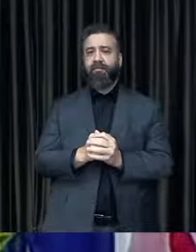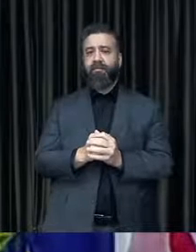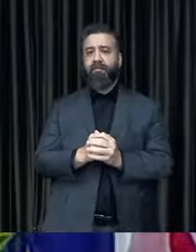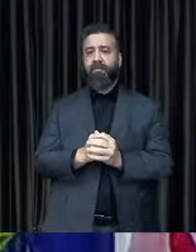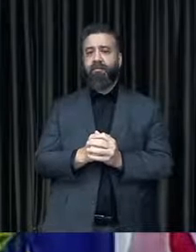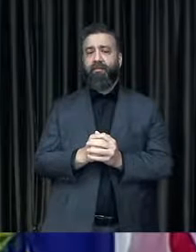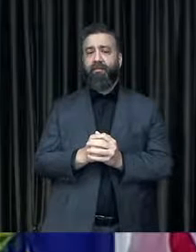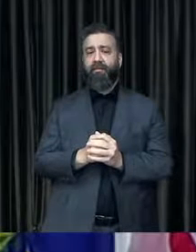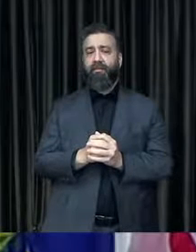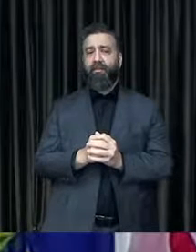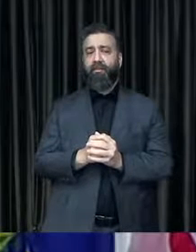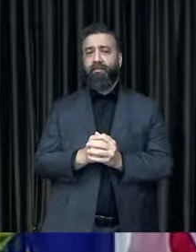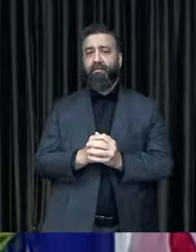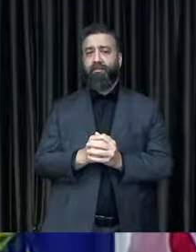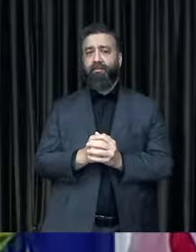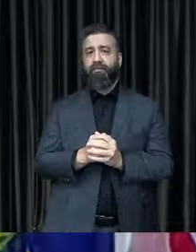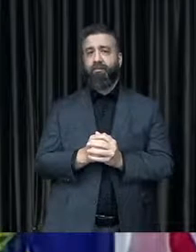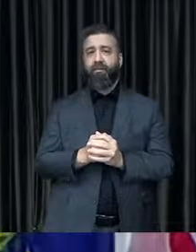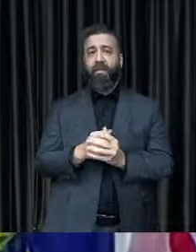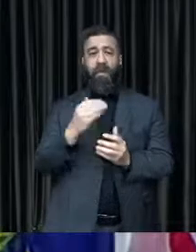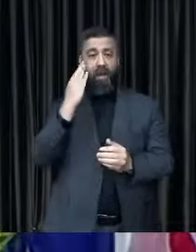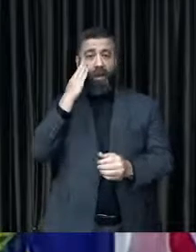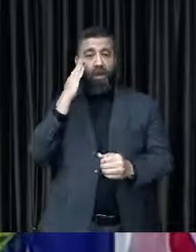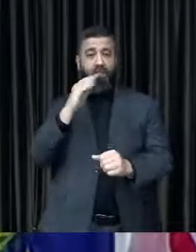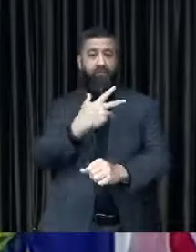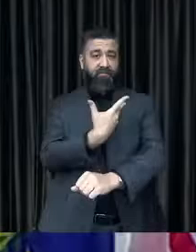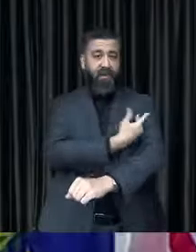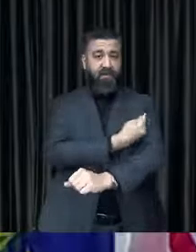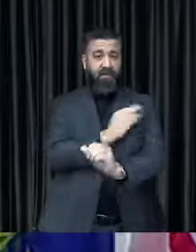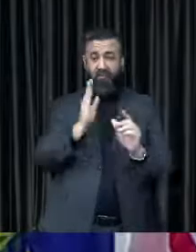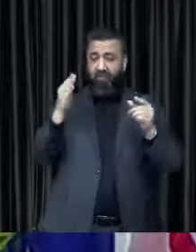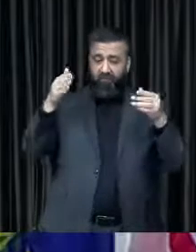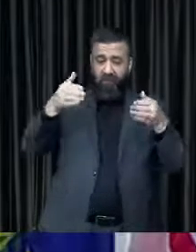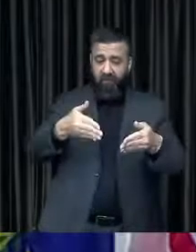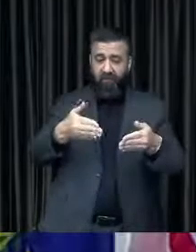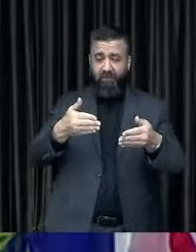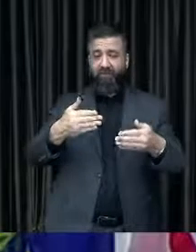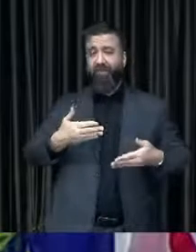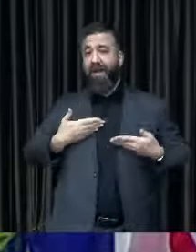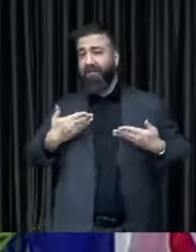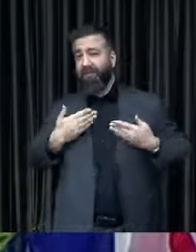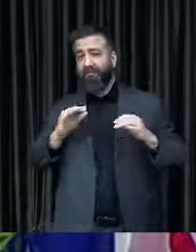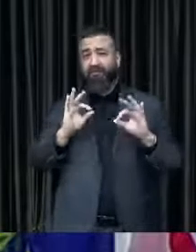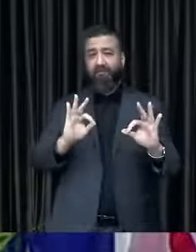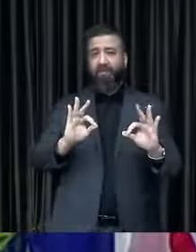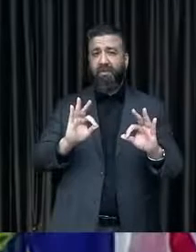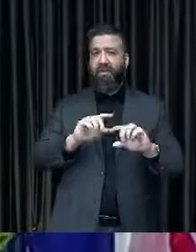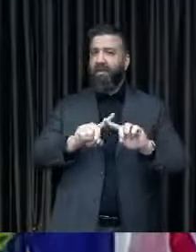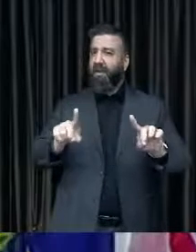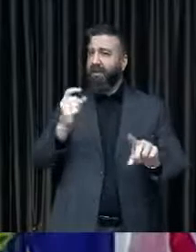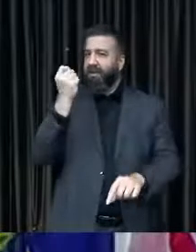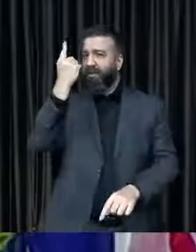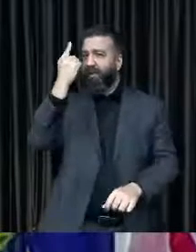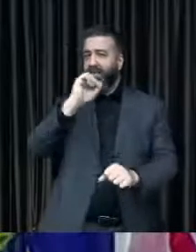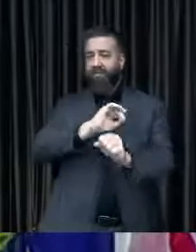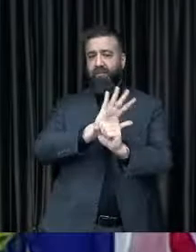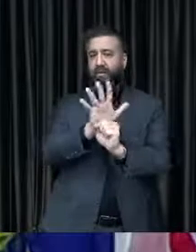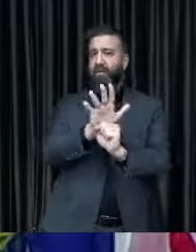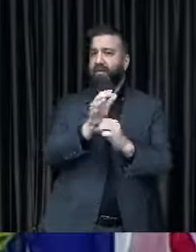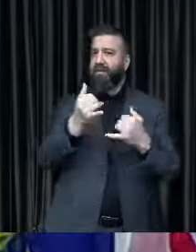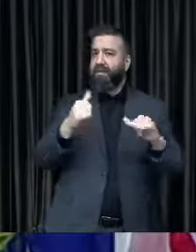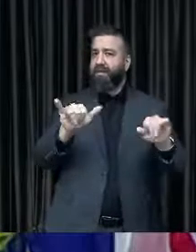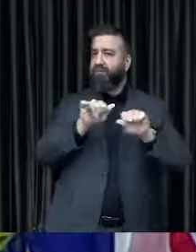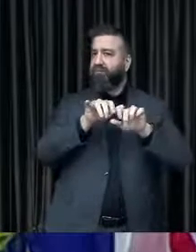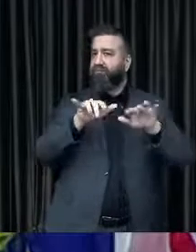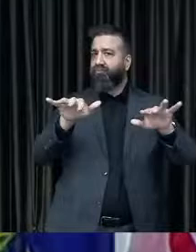to stress that we cannot let our expectations cloud the reality. COVID-19 is still spreading in our community, and we must continue to